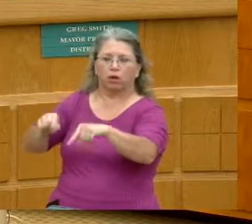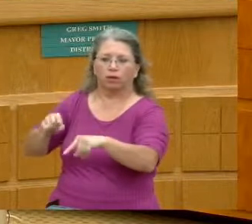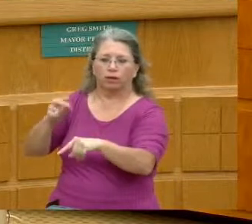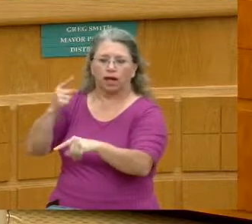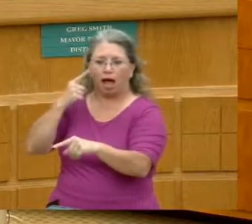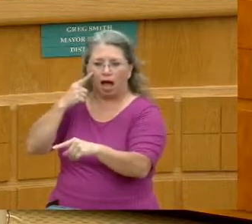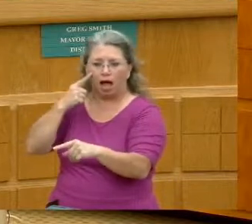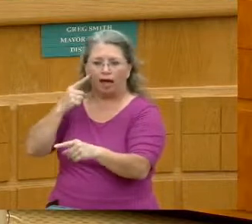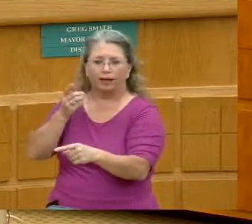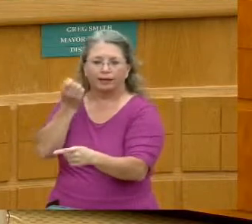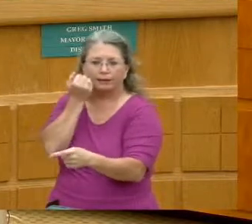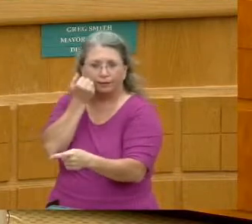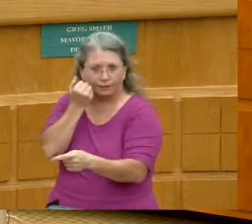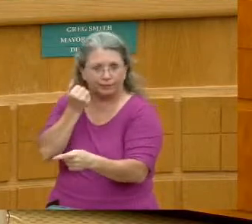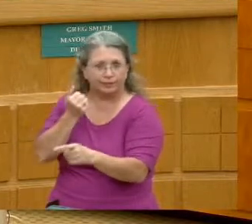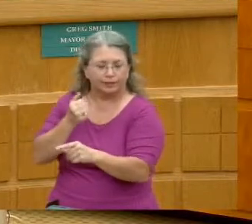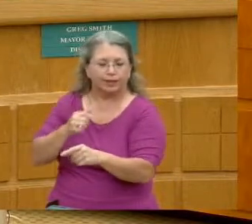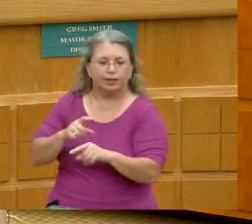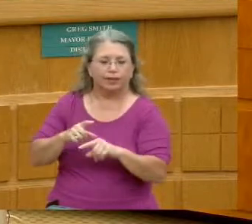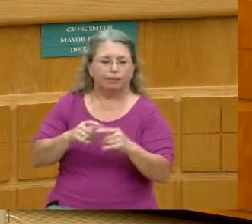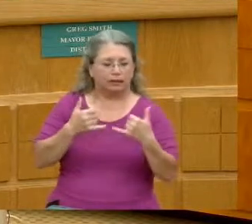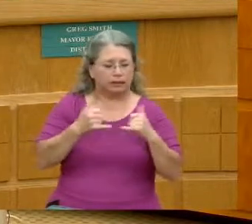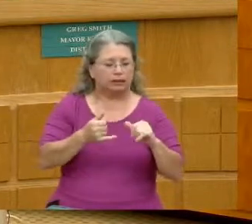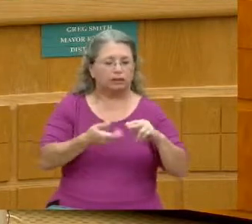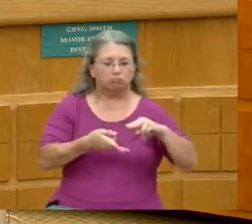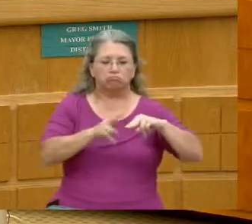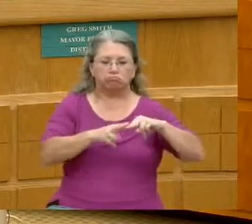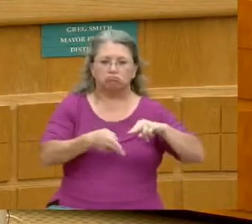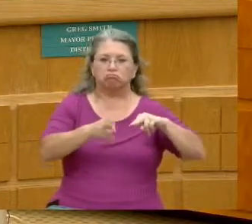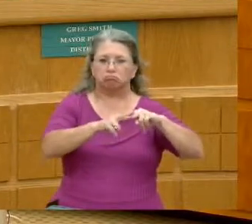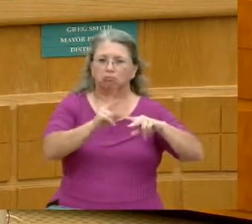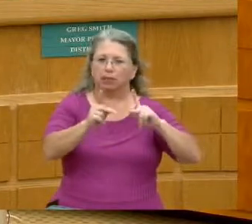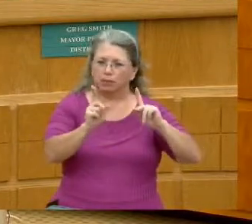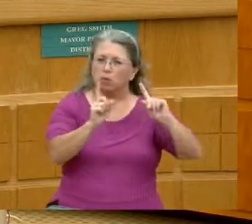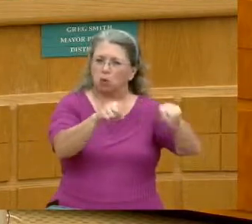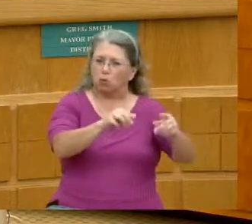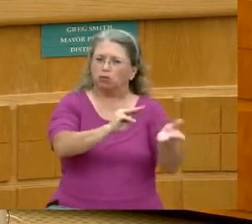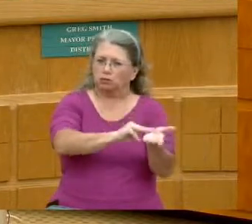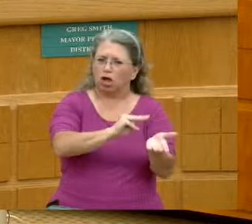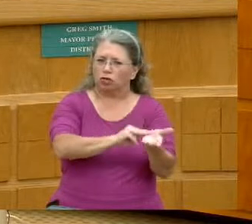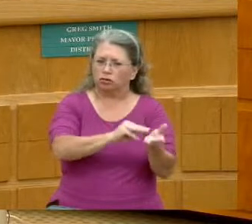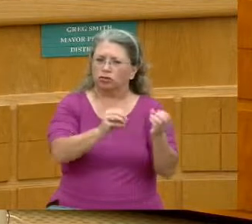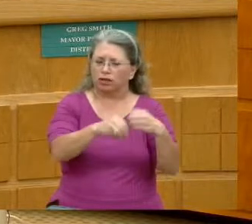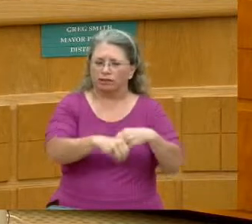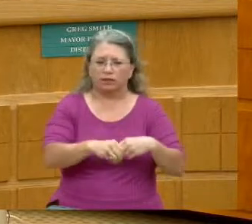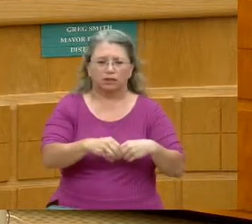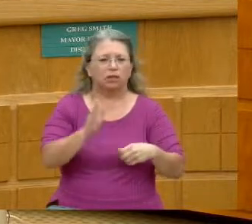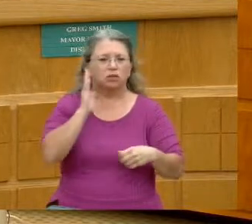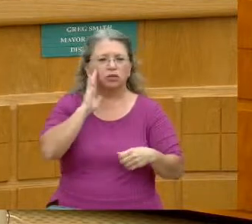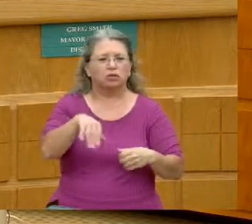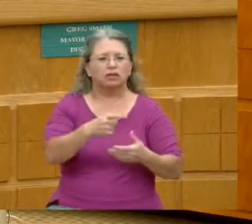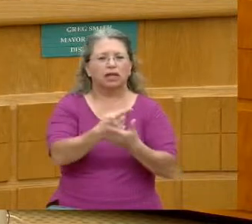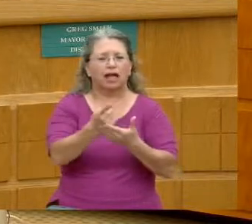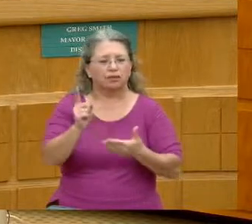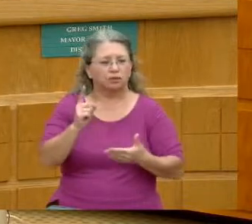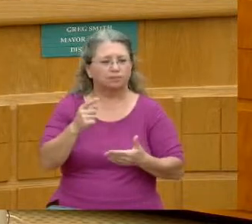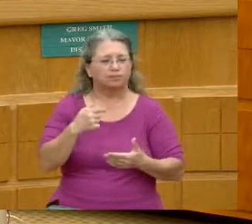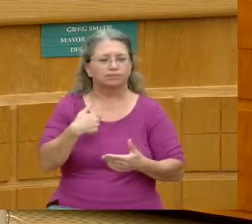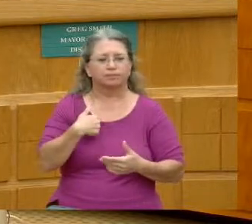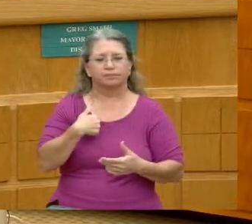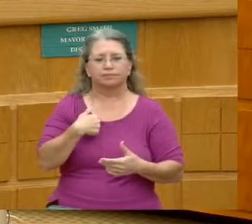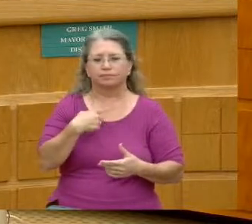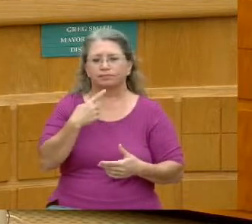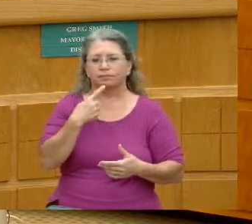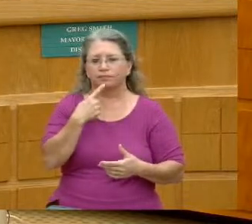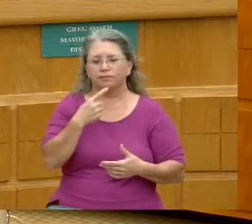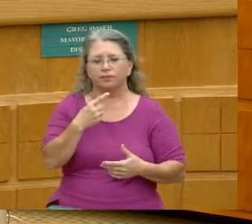steady uptick in people going to the doctors. Last week, I talked about that, I would go to have my physical. I scheduled an appointment, and this is